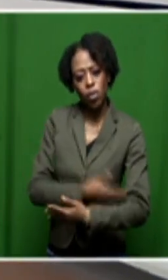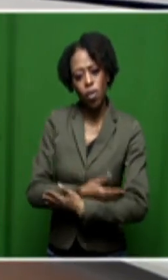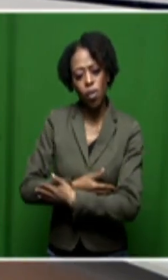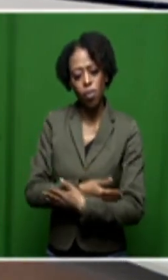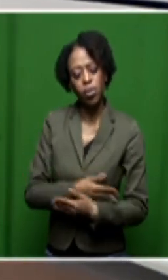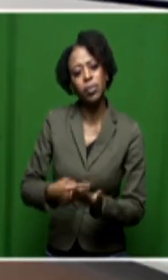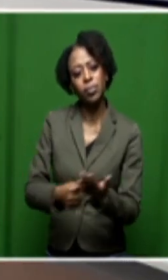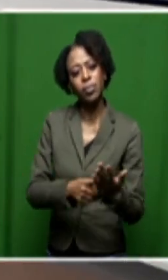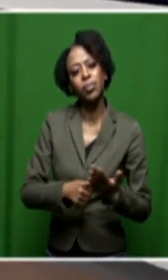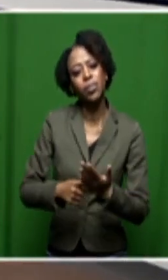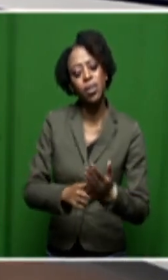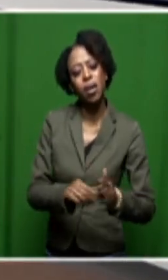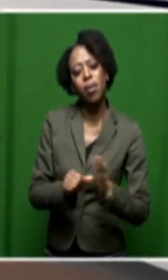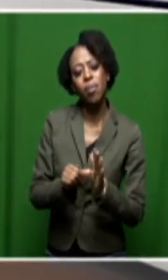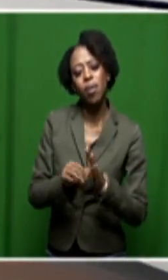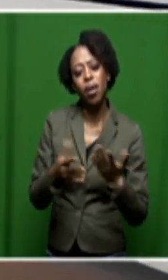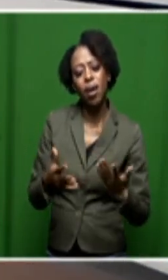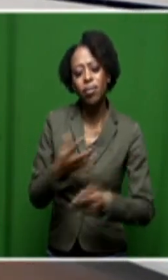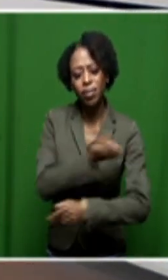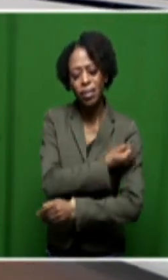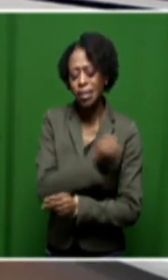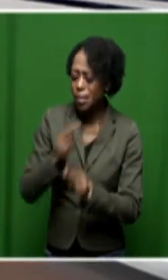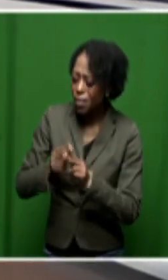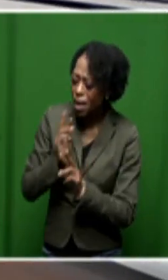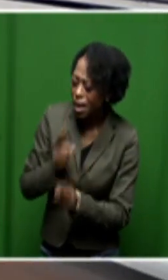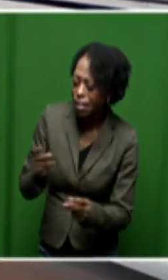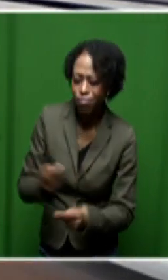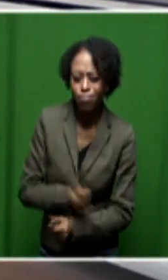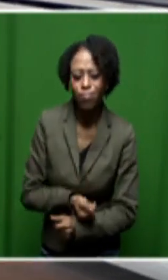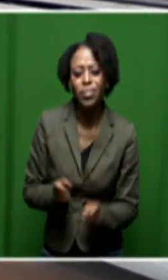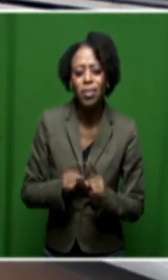talking to us about the importance of vaccination. Sorry we couldn't get to that final answer, but I think we've got a lot packed in.